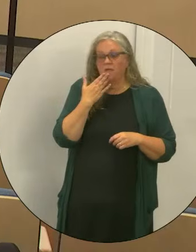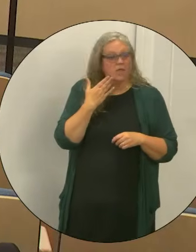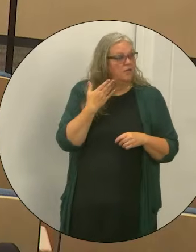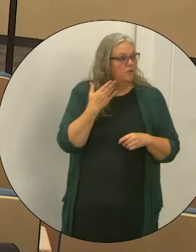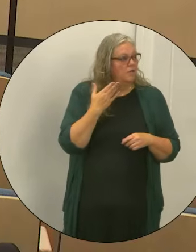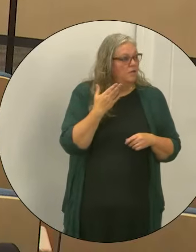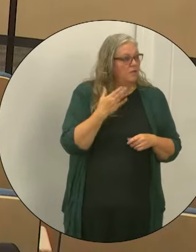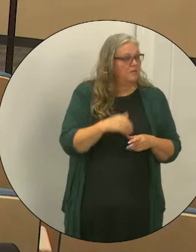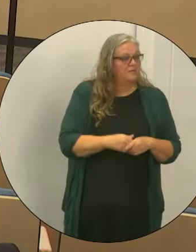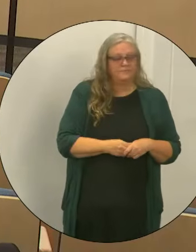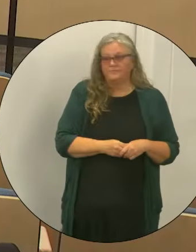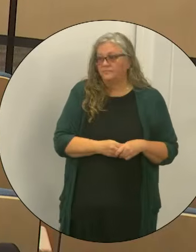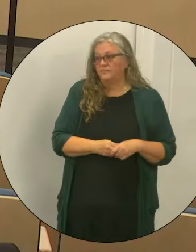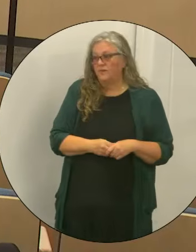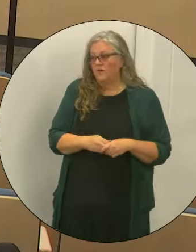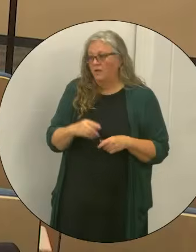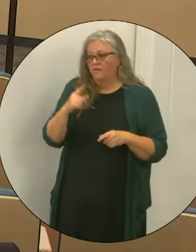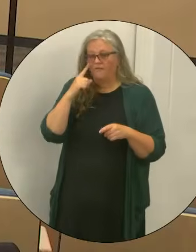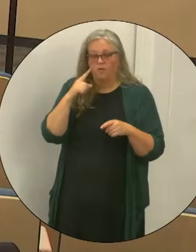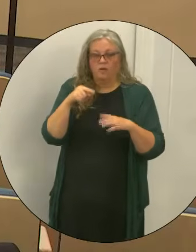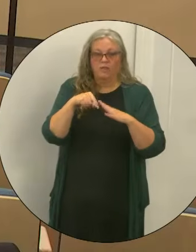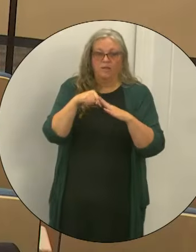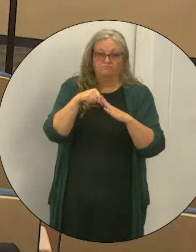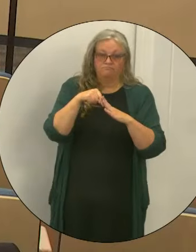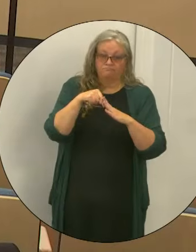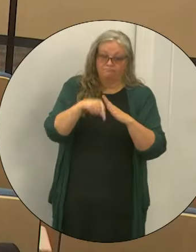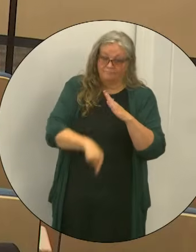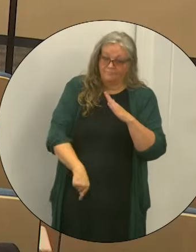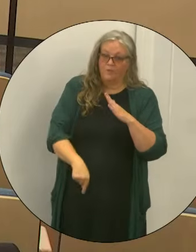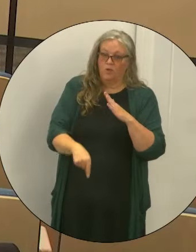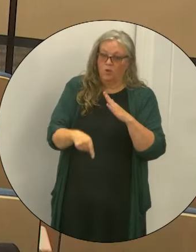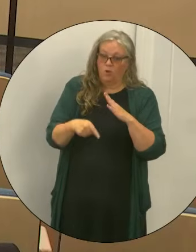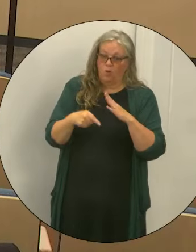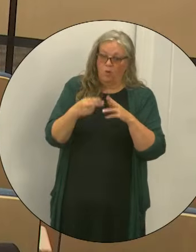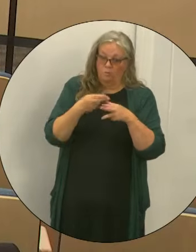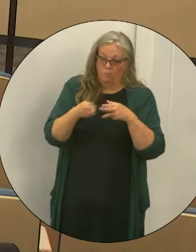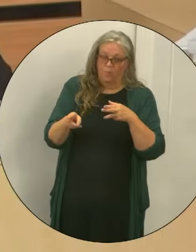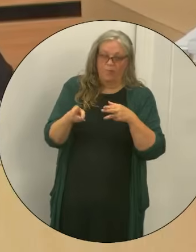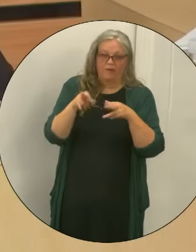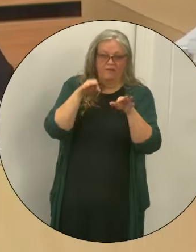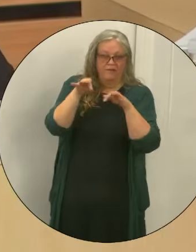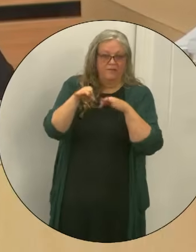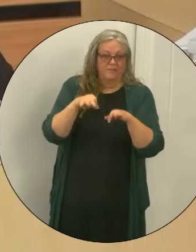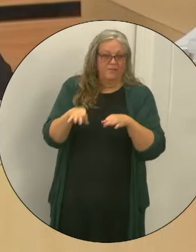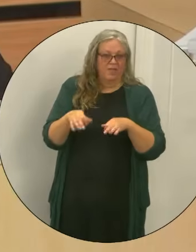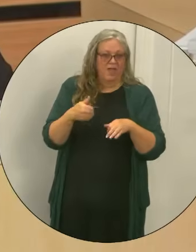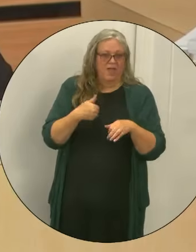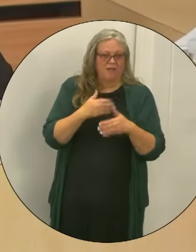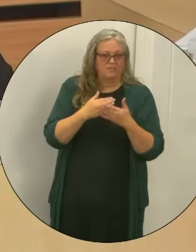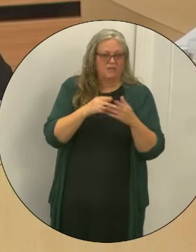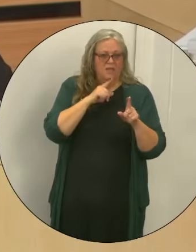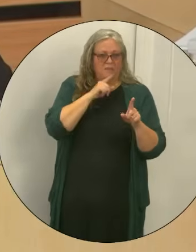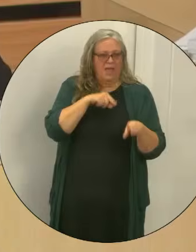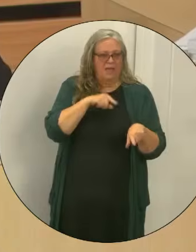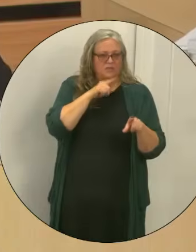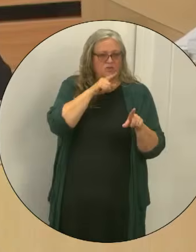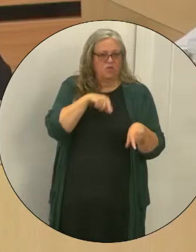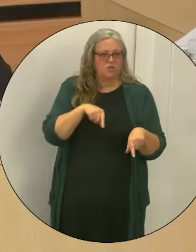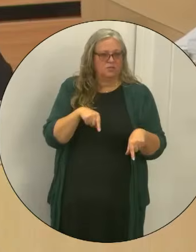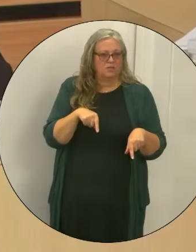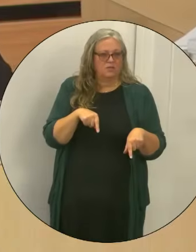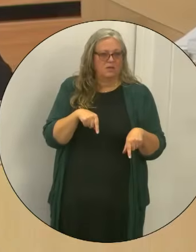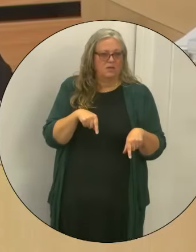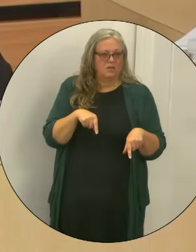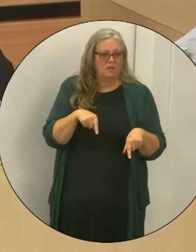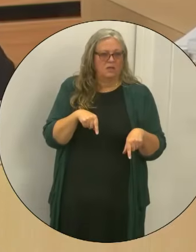Dr. Scavella for the very thorough briefing that you gave us. And I got some answers to some of the follow-up questions that Mr. Cruz has